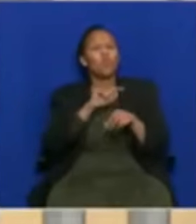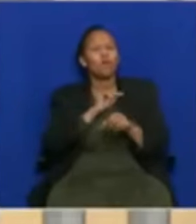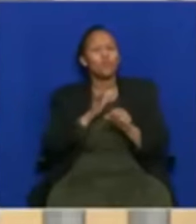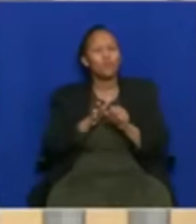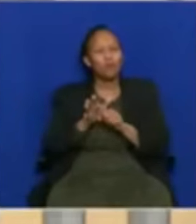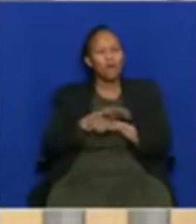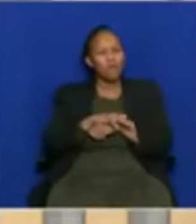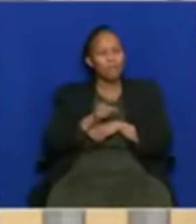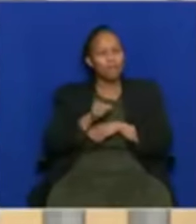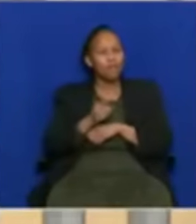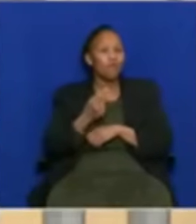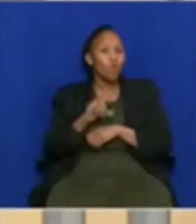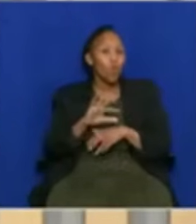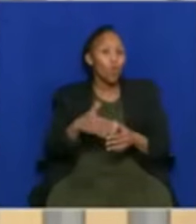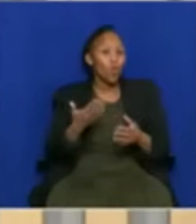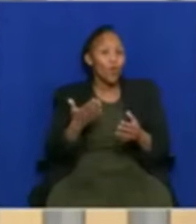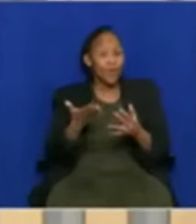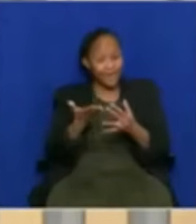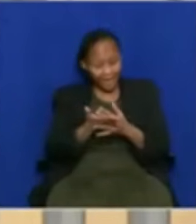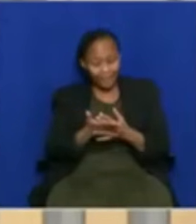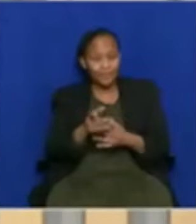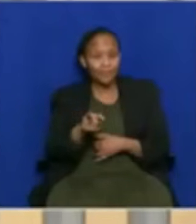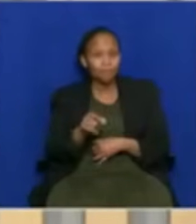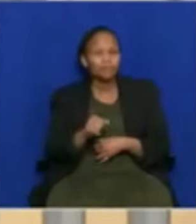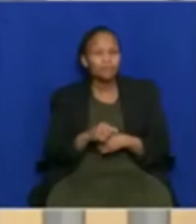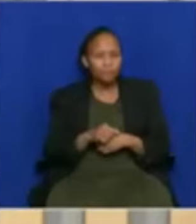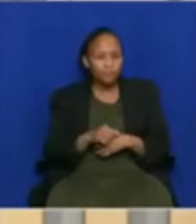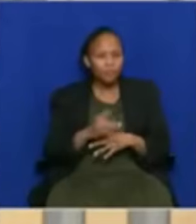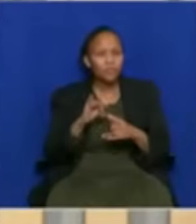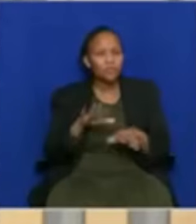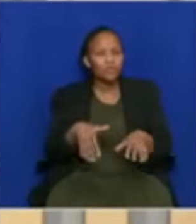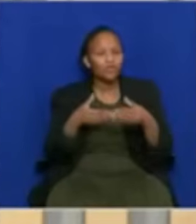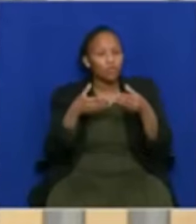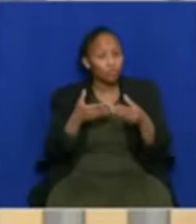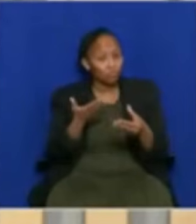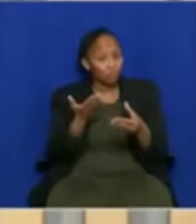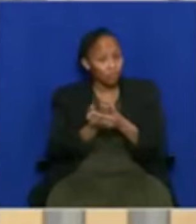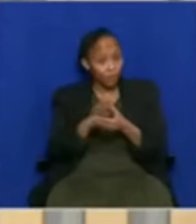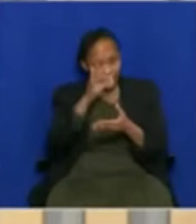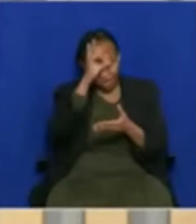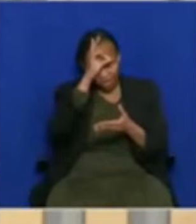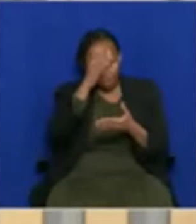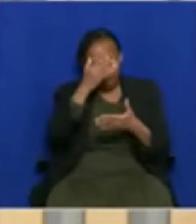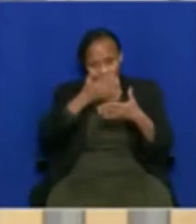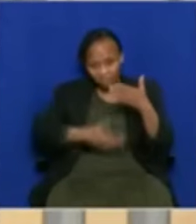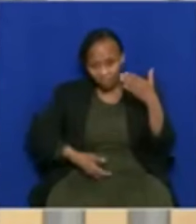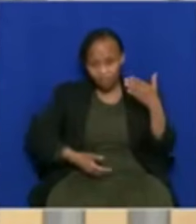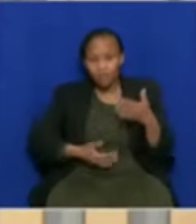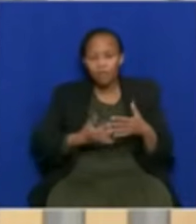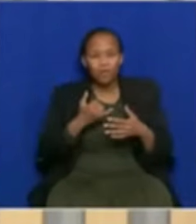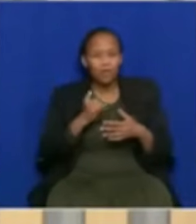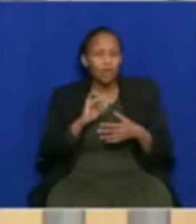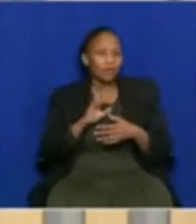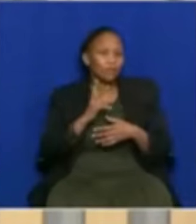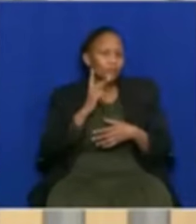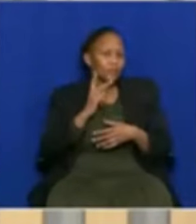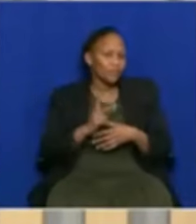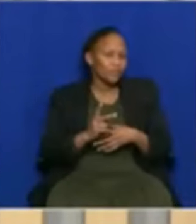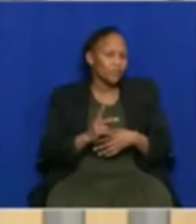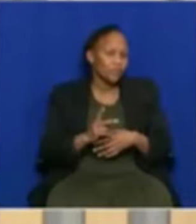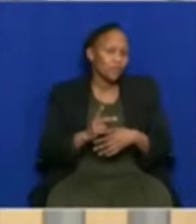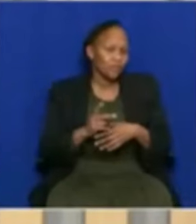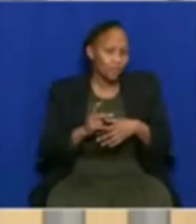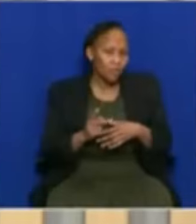If they took that docket and they looked at the docket on the Valeria CAS 38 as inspected, if they looked in